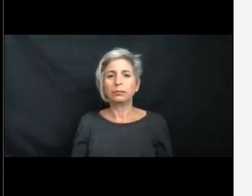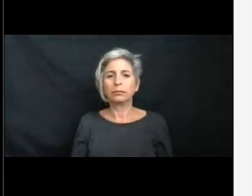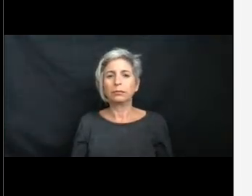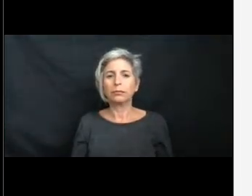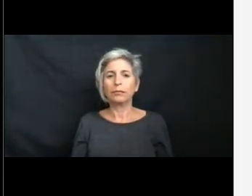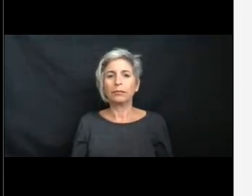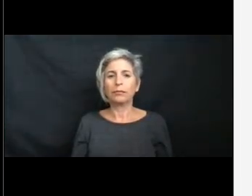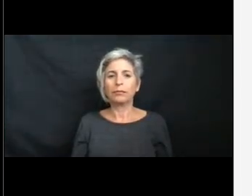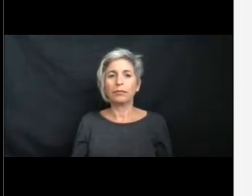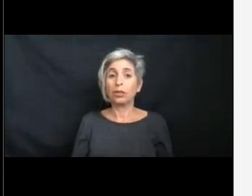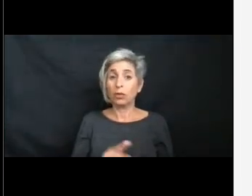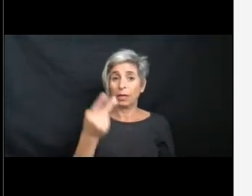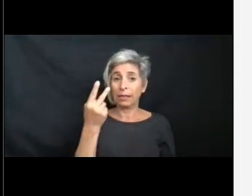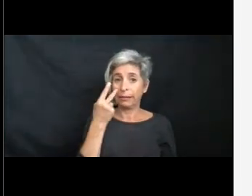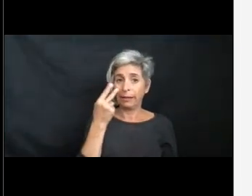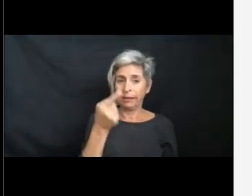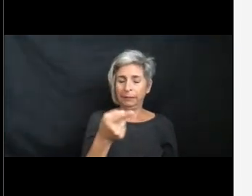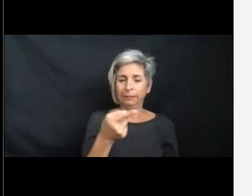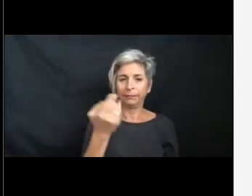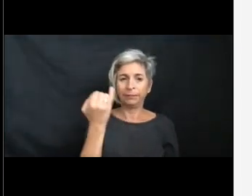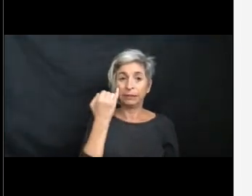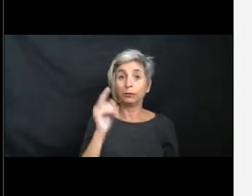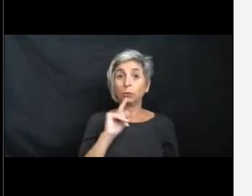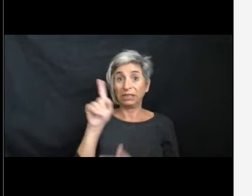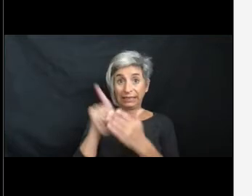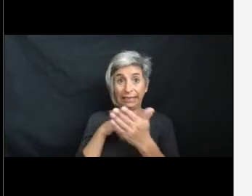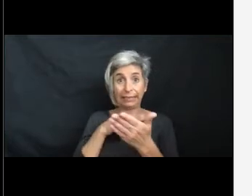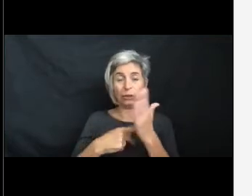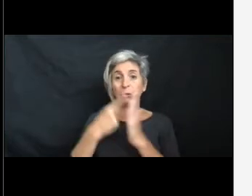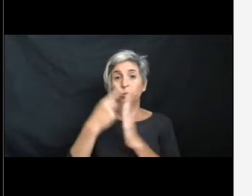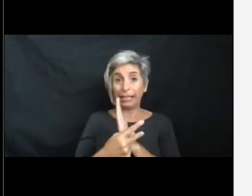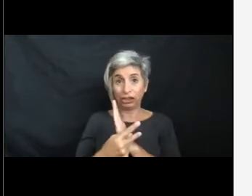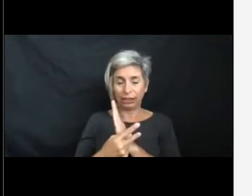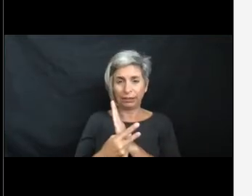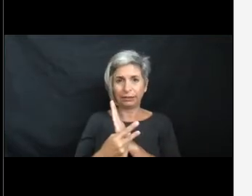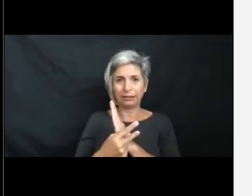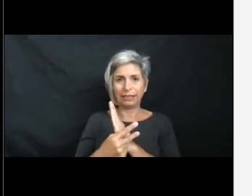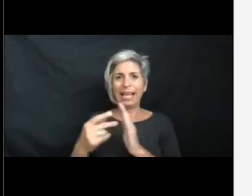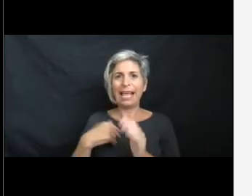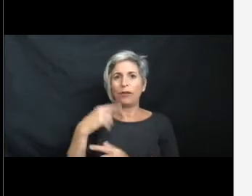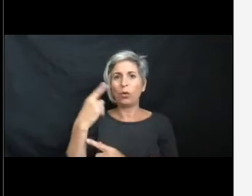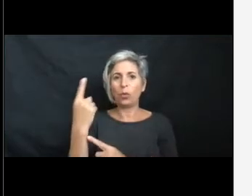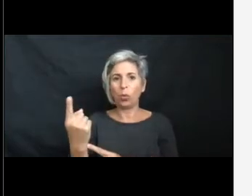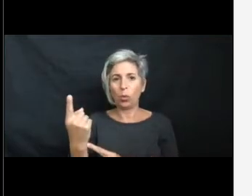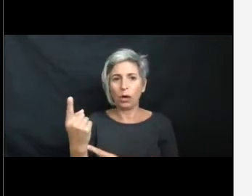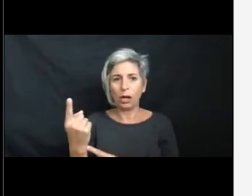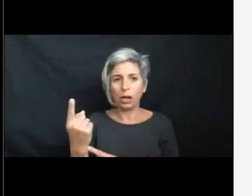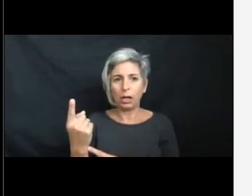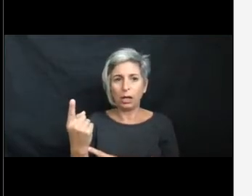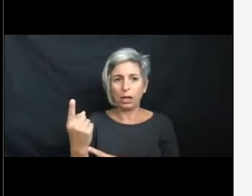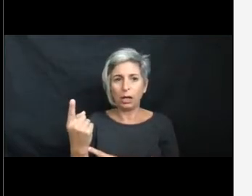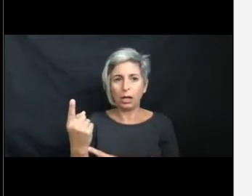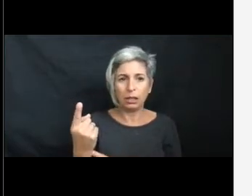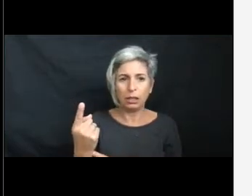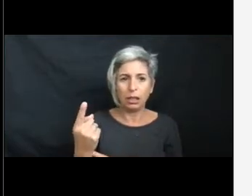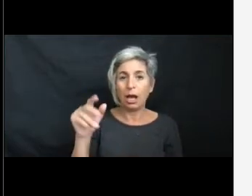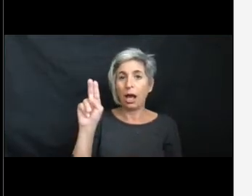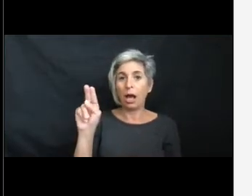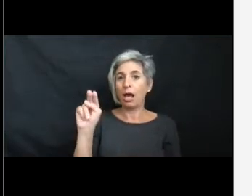And as you can see, if you really did cancel a project as you were going through, now I have one unsubmitted project here, and you can always view